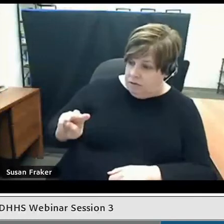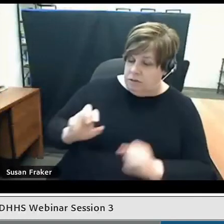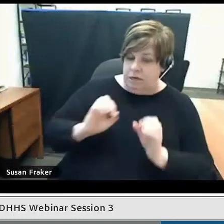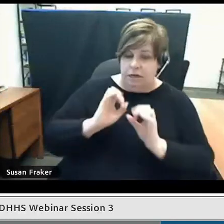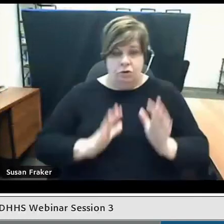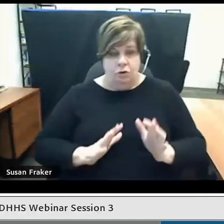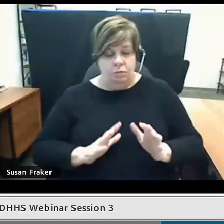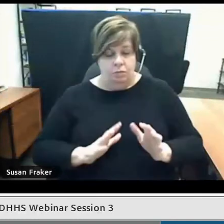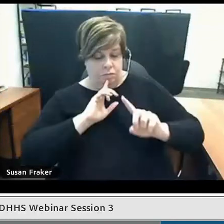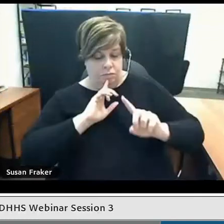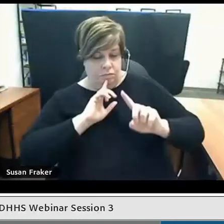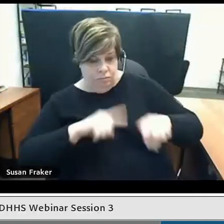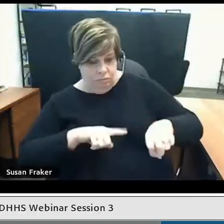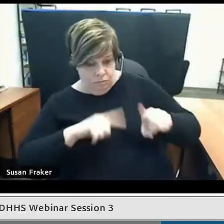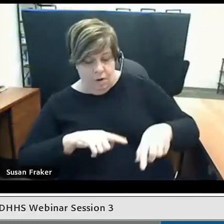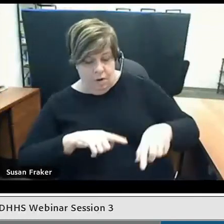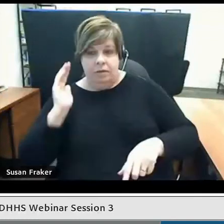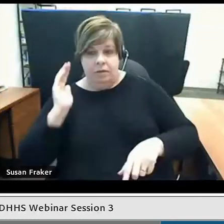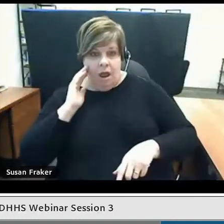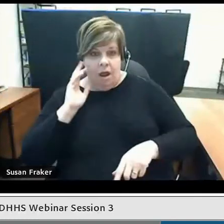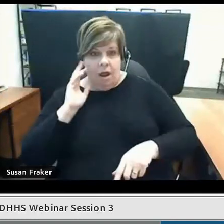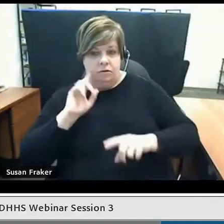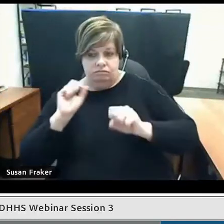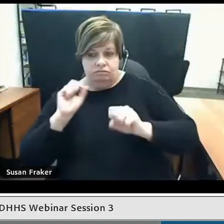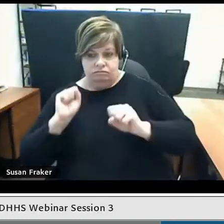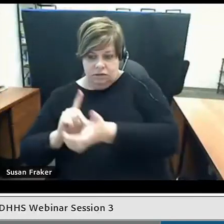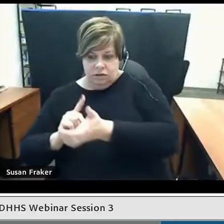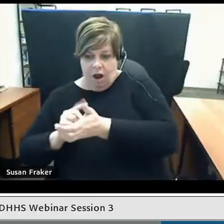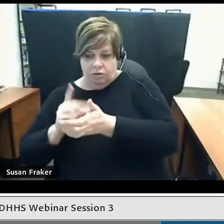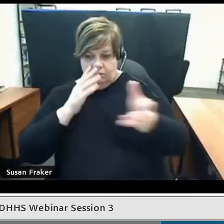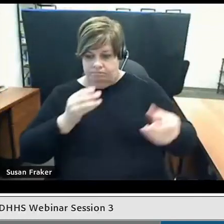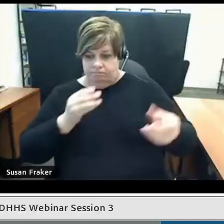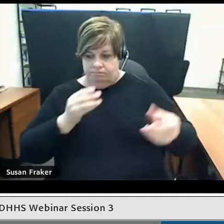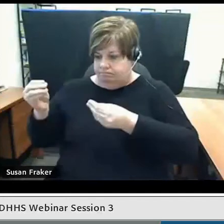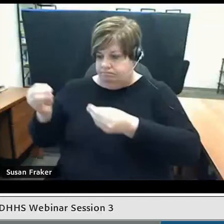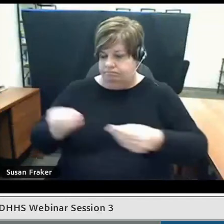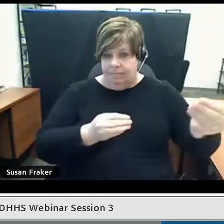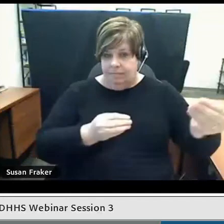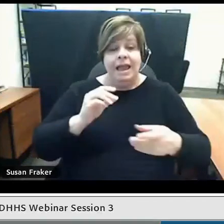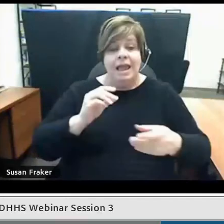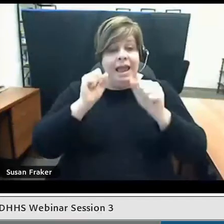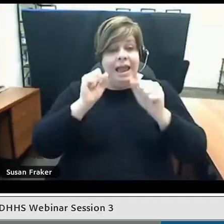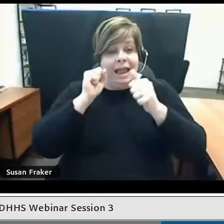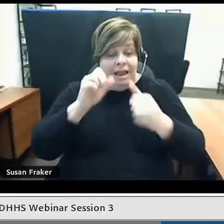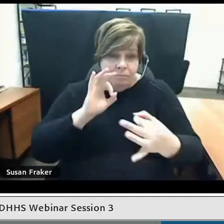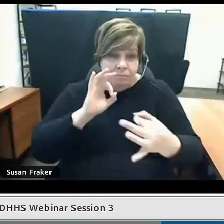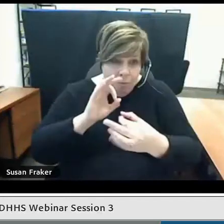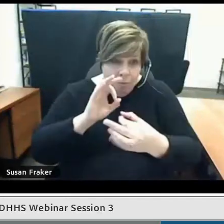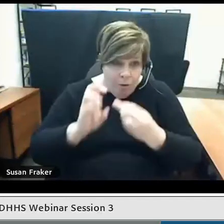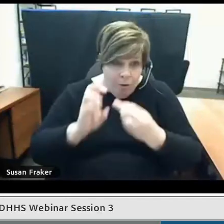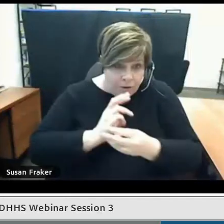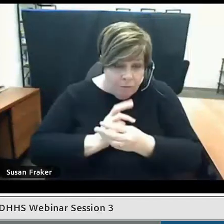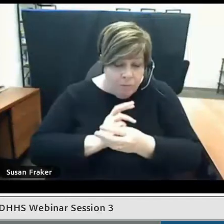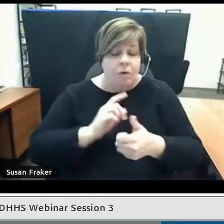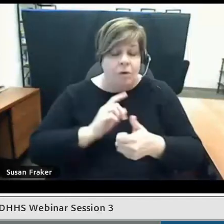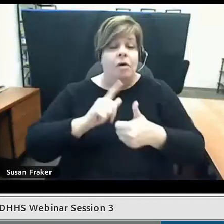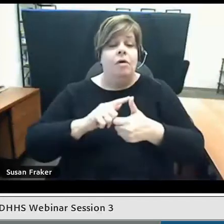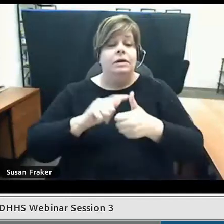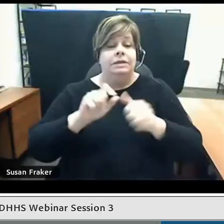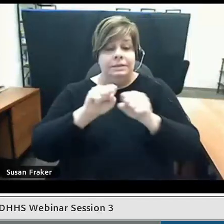doctor. So if technology is working and the system is set up and the interpreter is skilled, communication